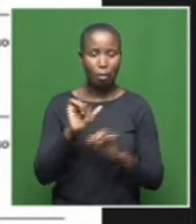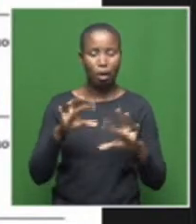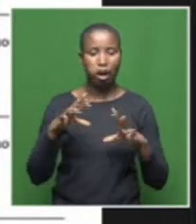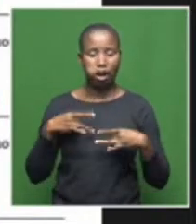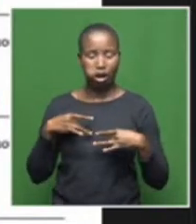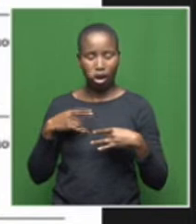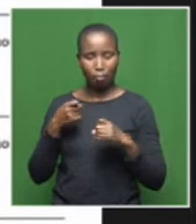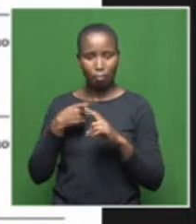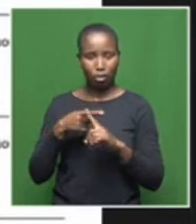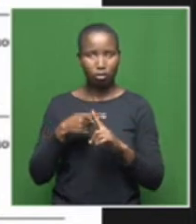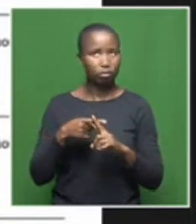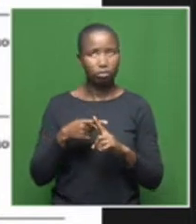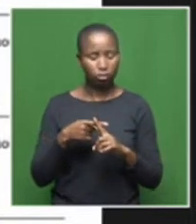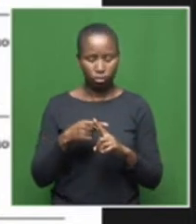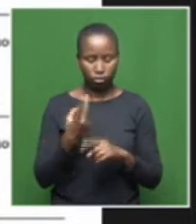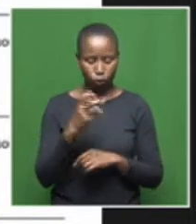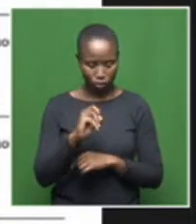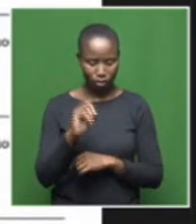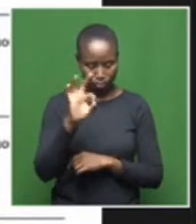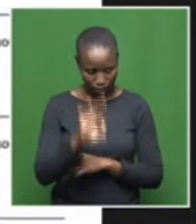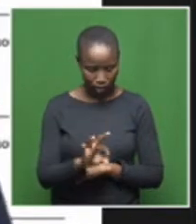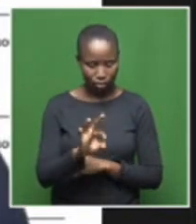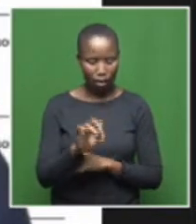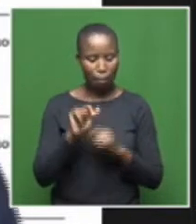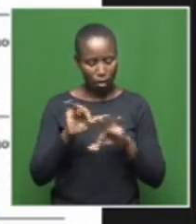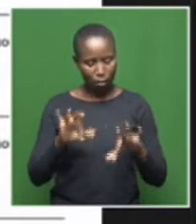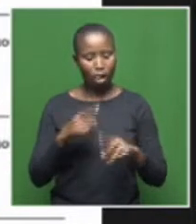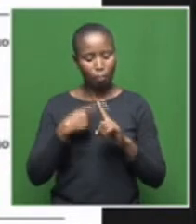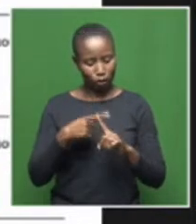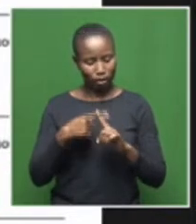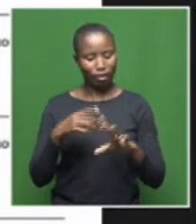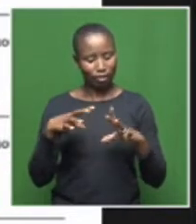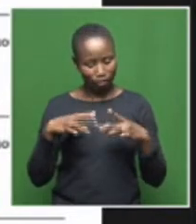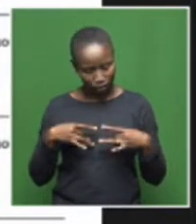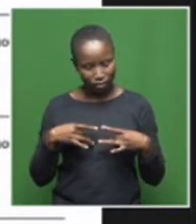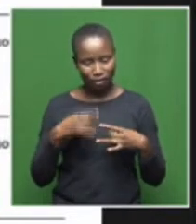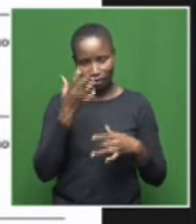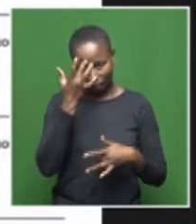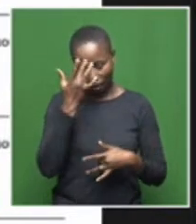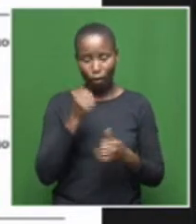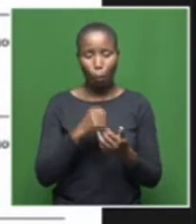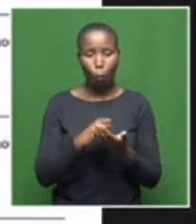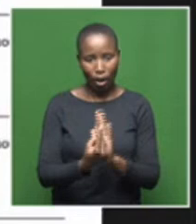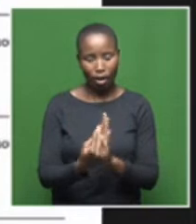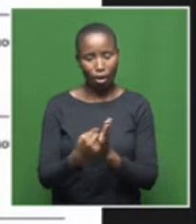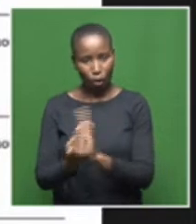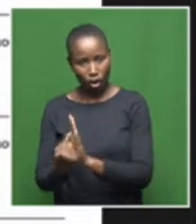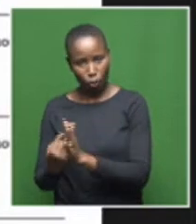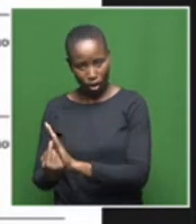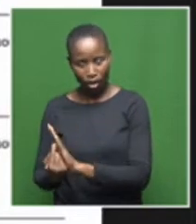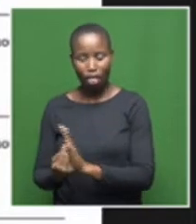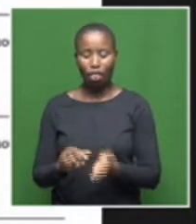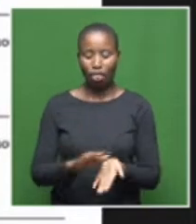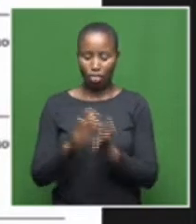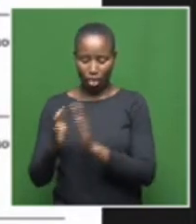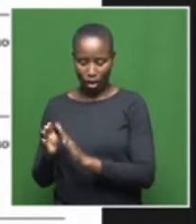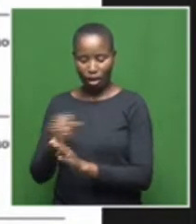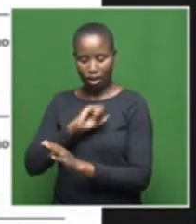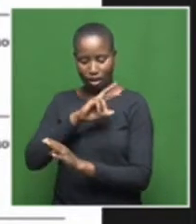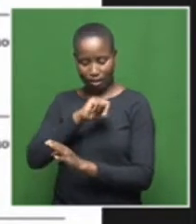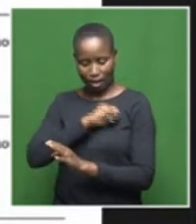positivity, no, 20% of the positive cases on a weekly basis, and followed by KZN